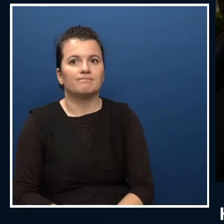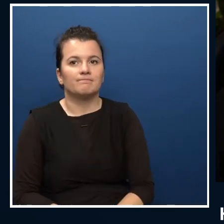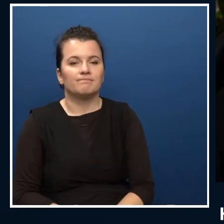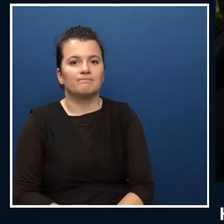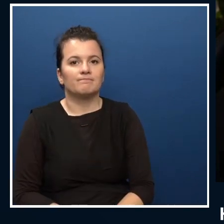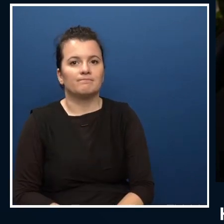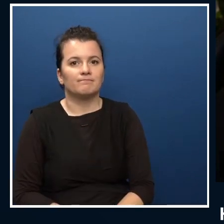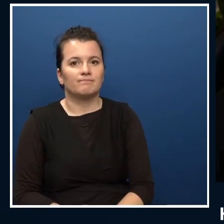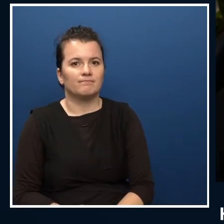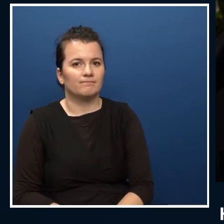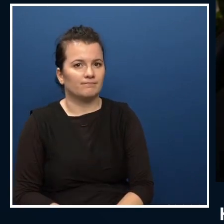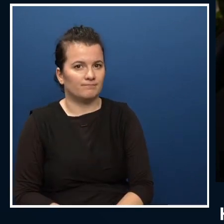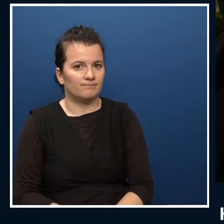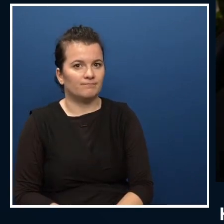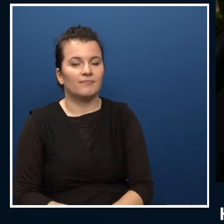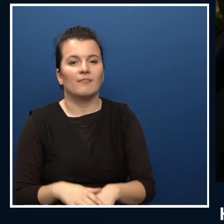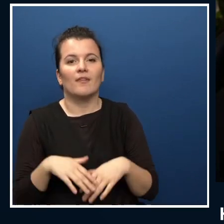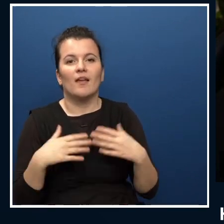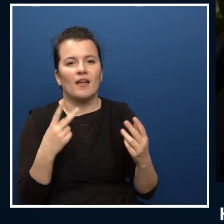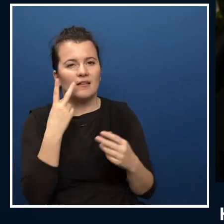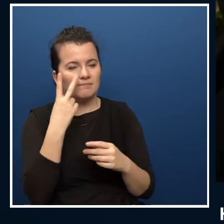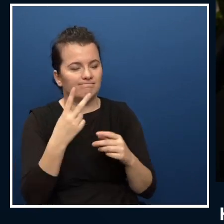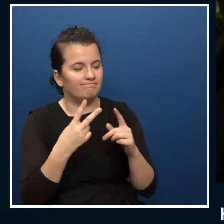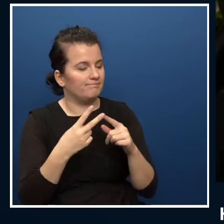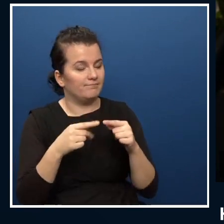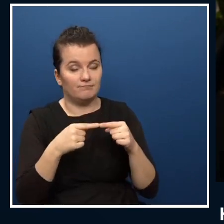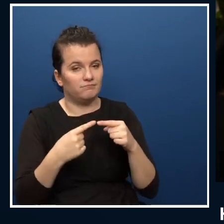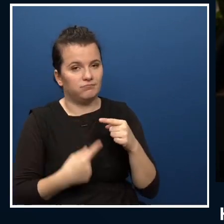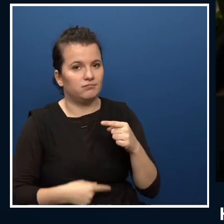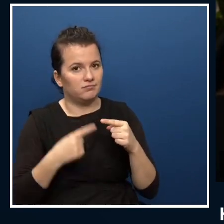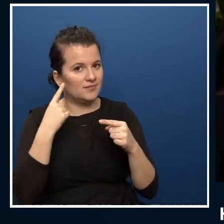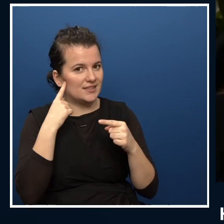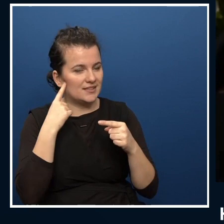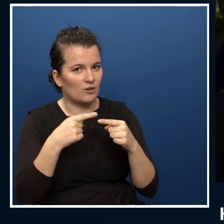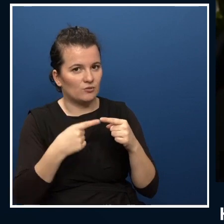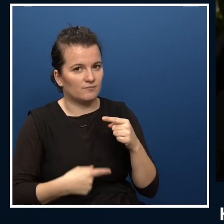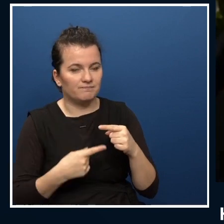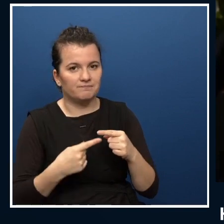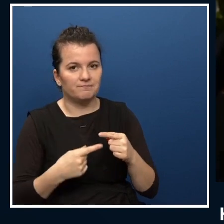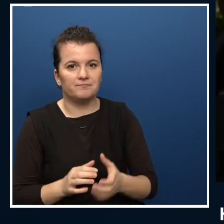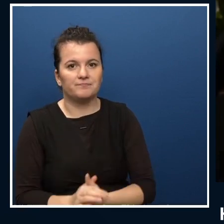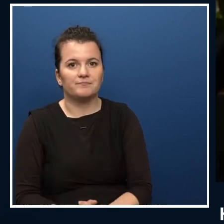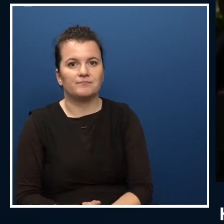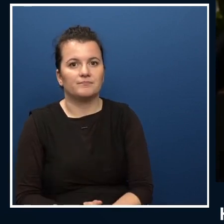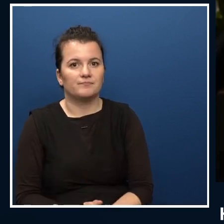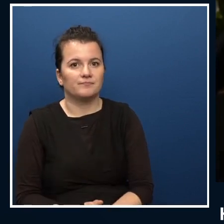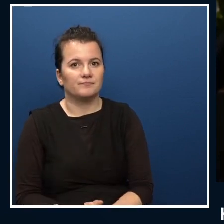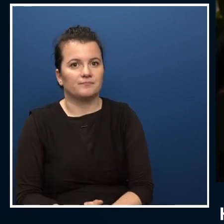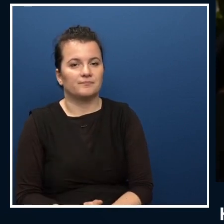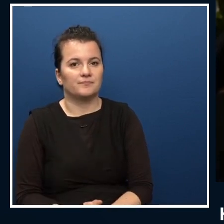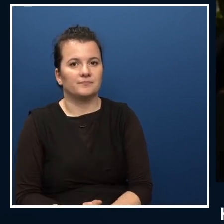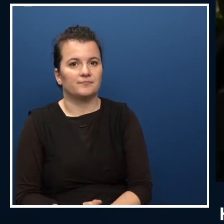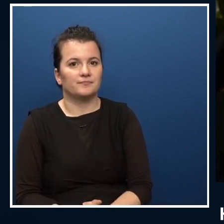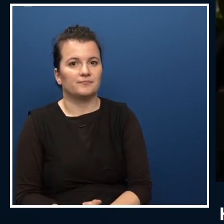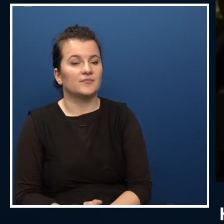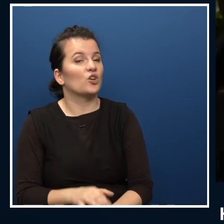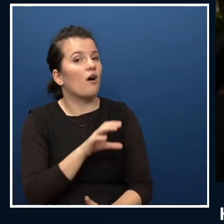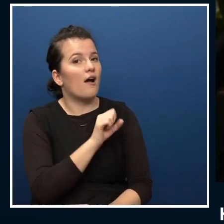Windows 2008. There's SSL issues and security issues, because I want to make sure my certificates are all